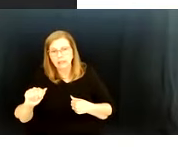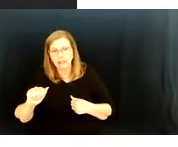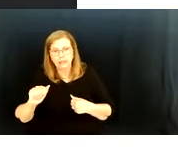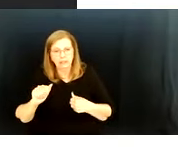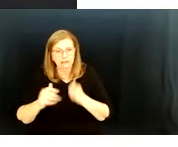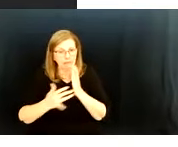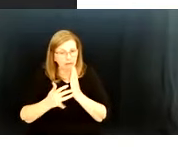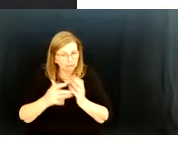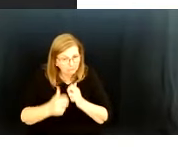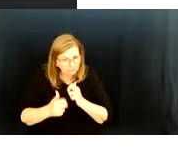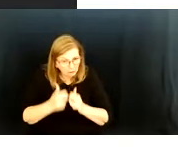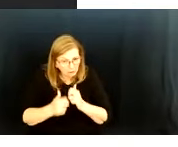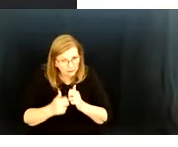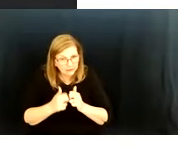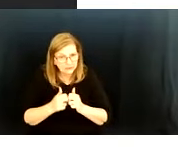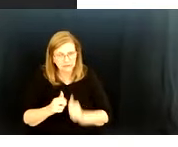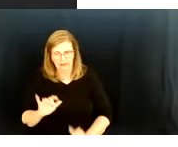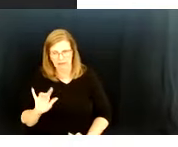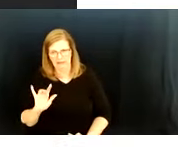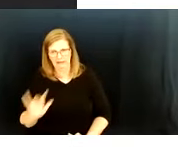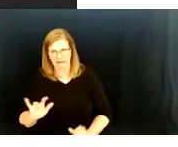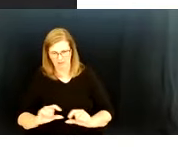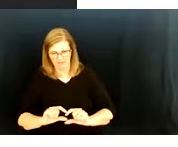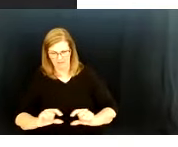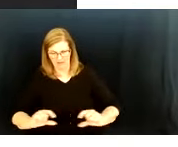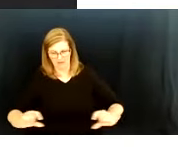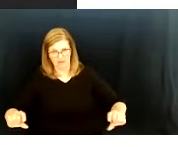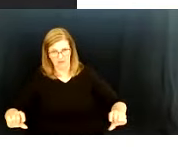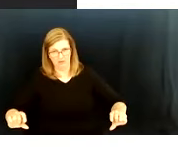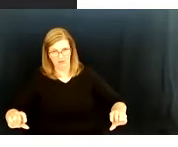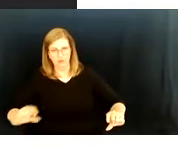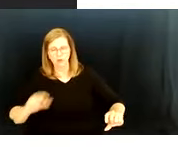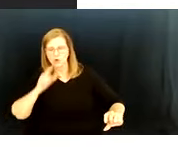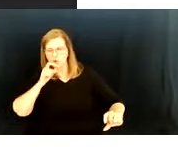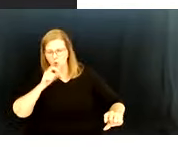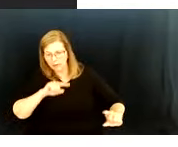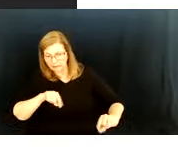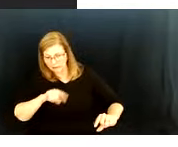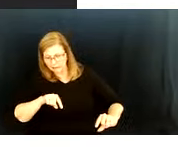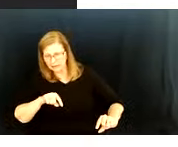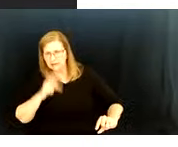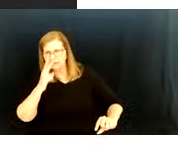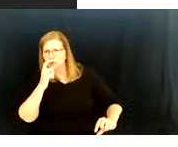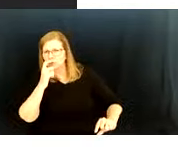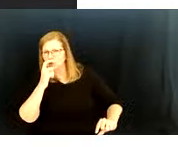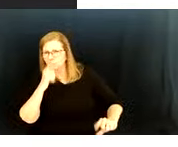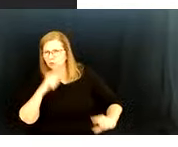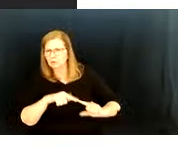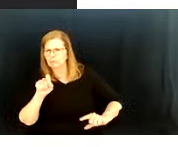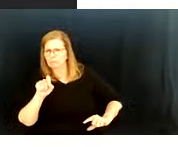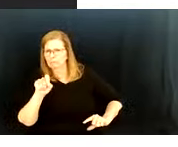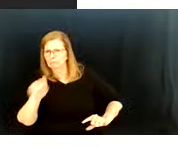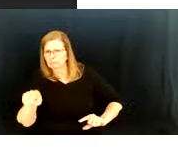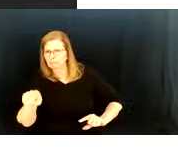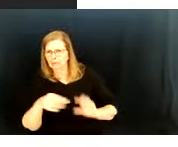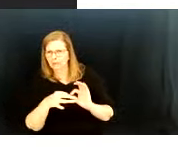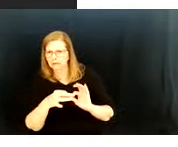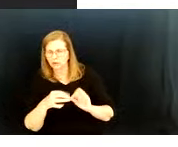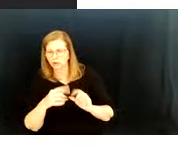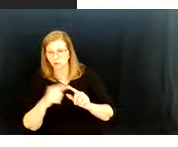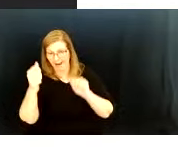technical difficulties. Click on the panel list of attendees to send your message to everyone.